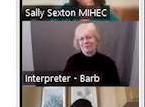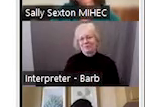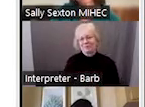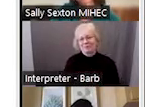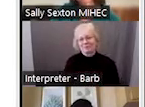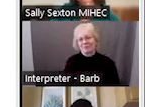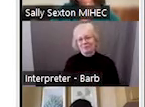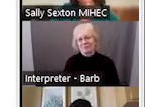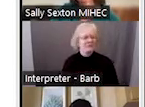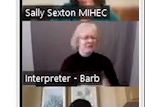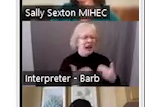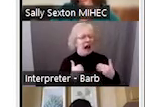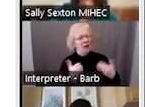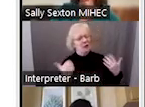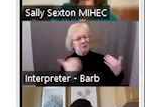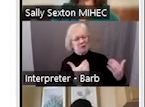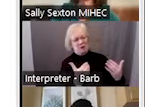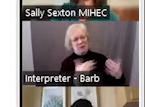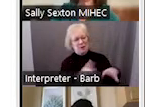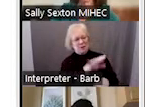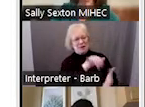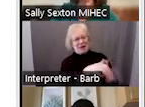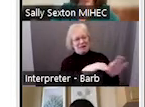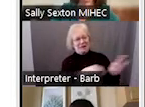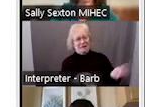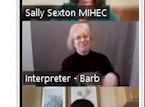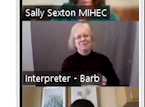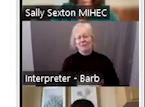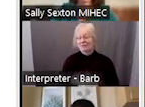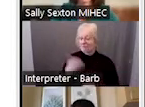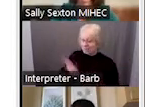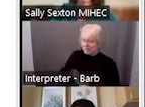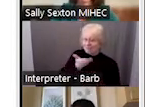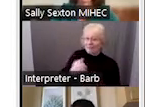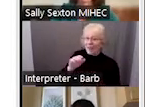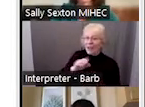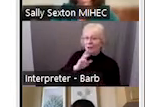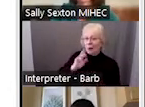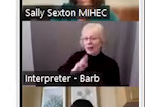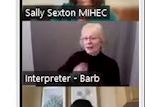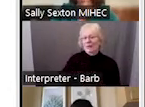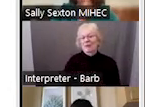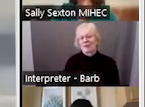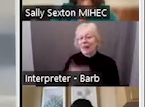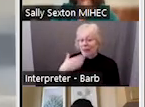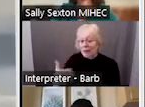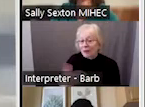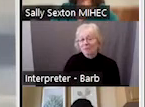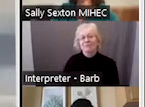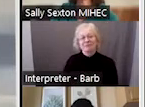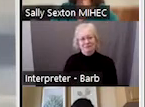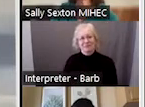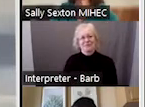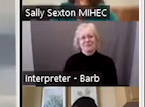Let's just go with that again, I guess. Awesome. So he's a twin. Thank you, John. Yep.